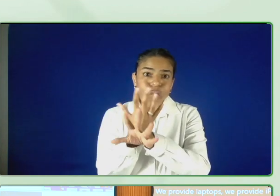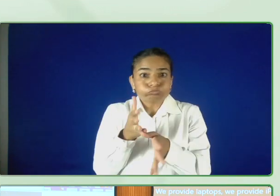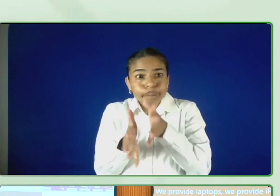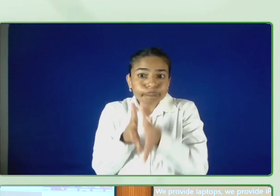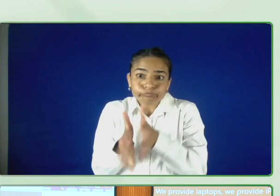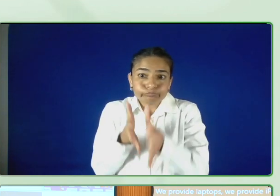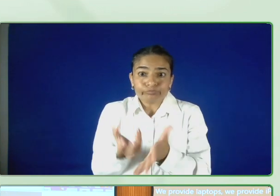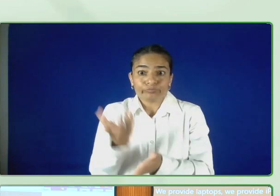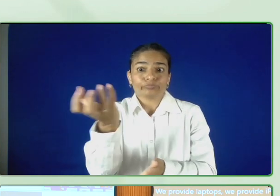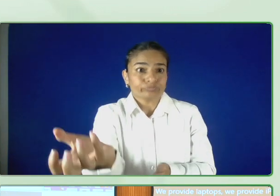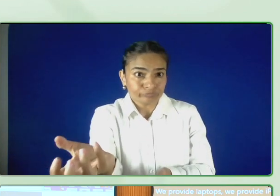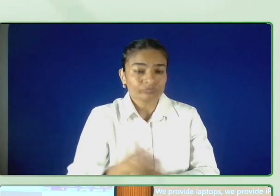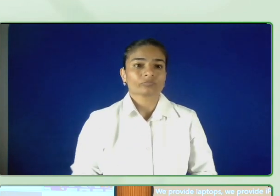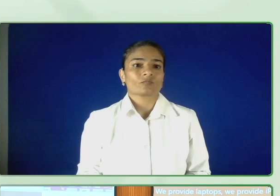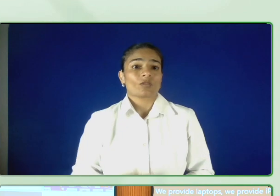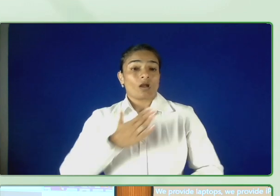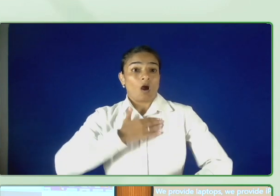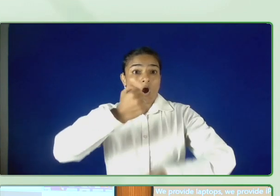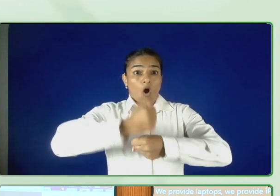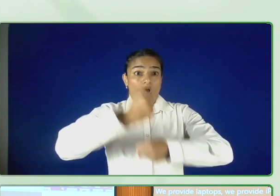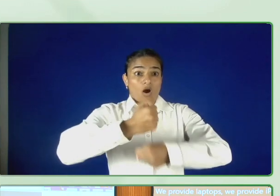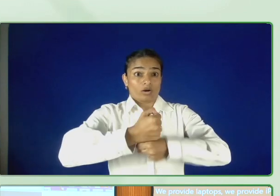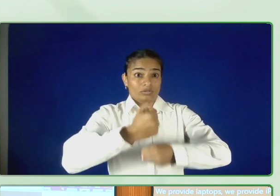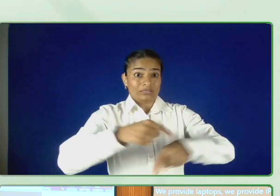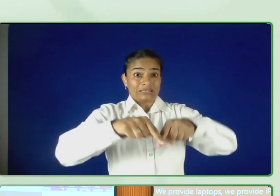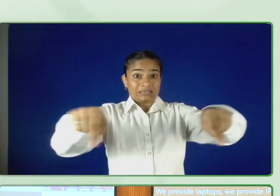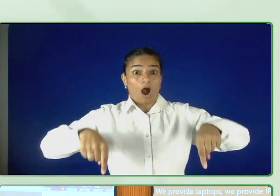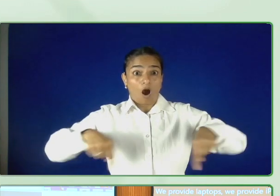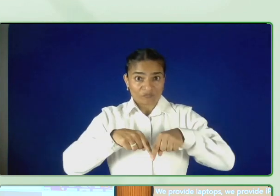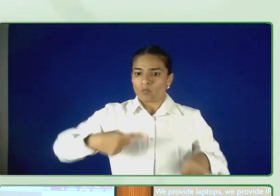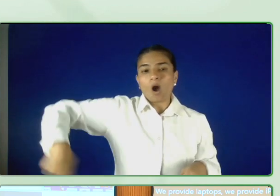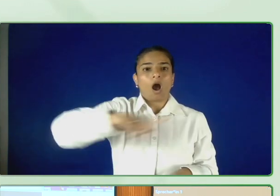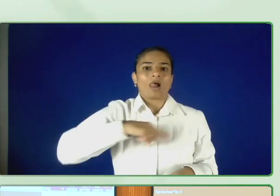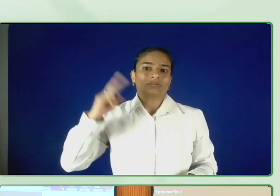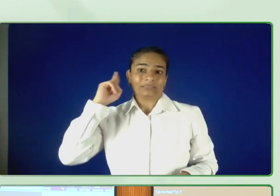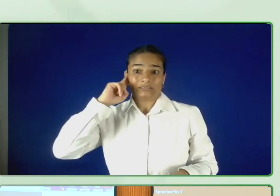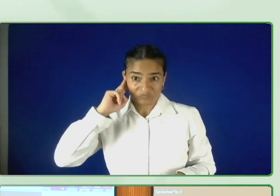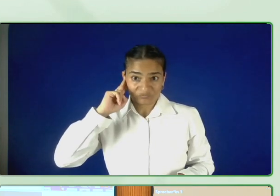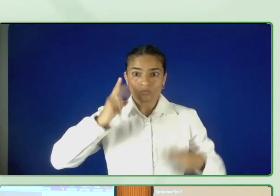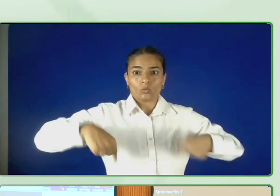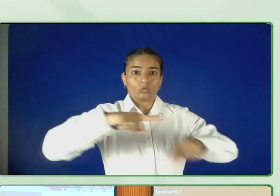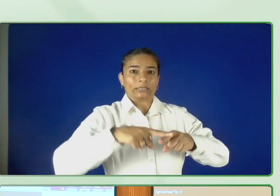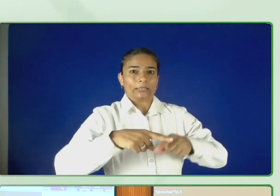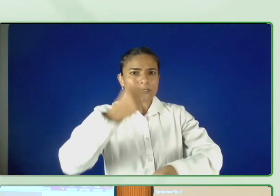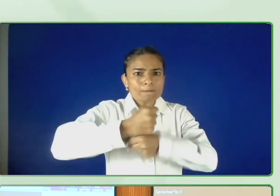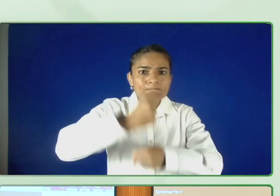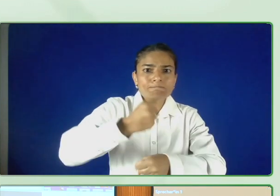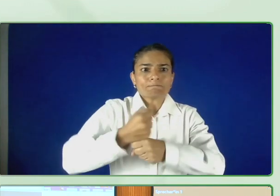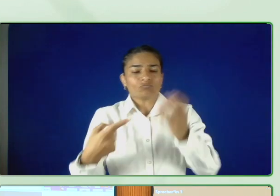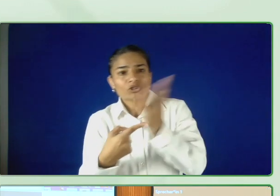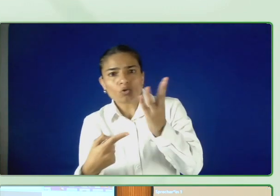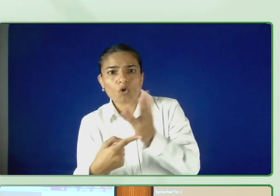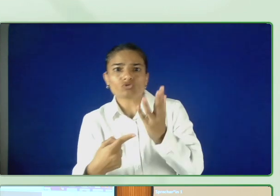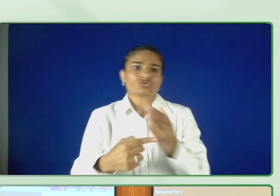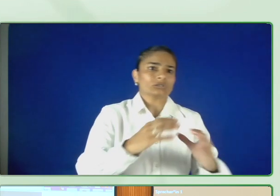are all deaf, again, so we use technology to communicate with hearing people who come and visit our